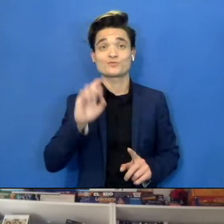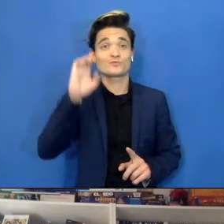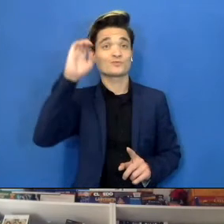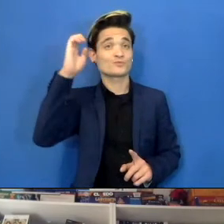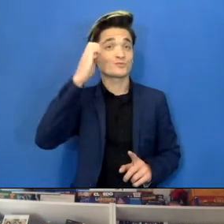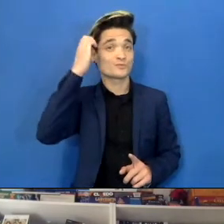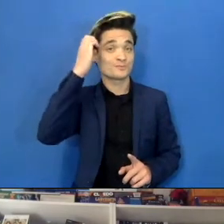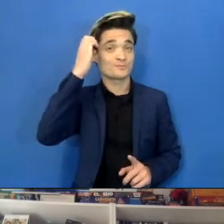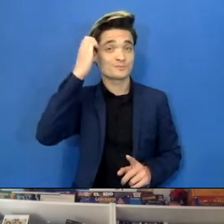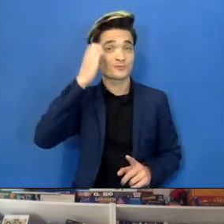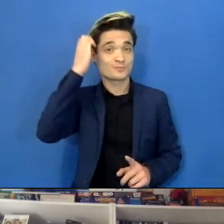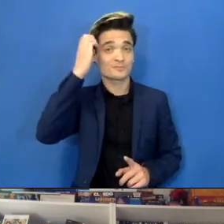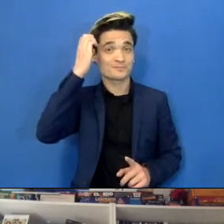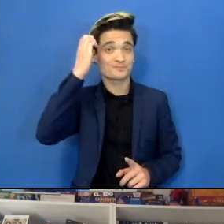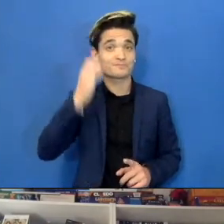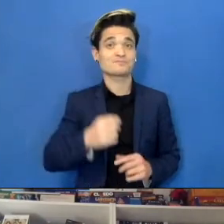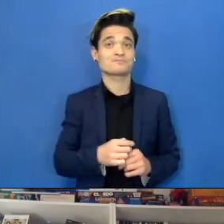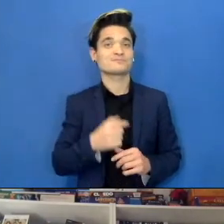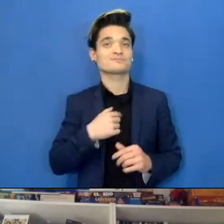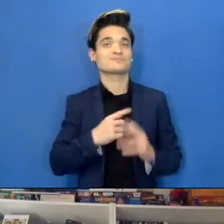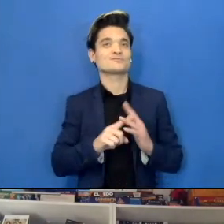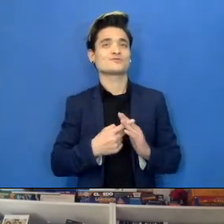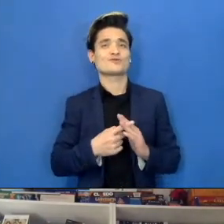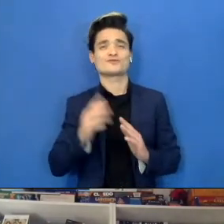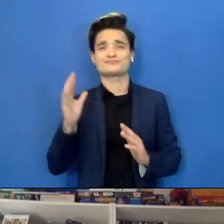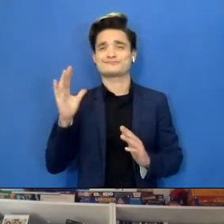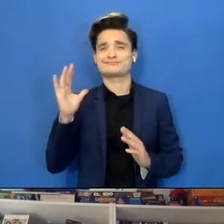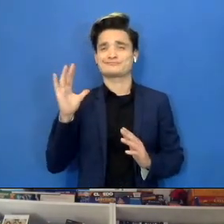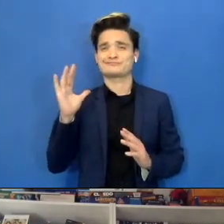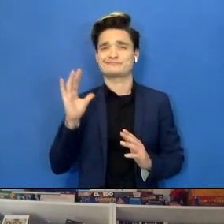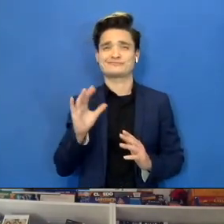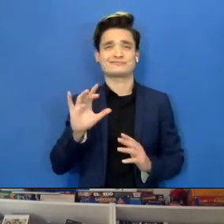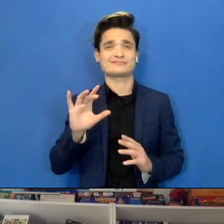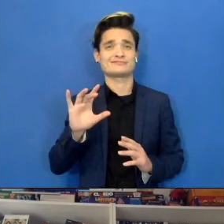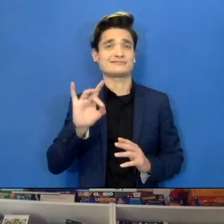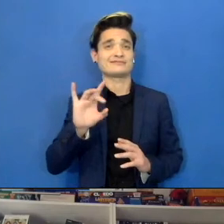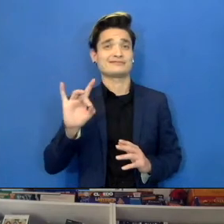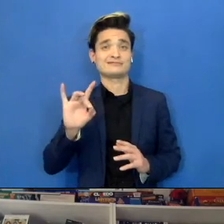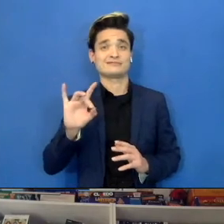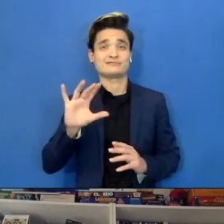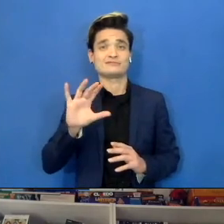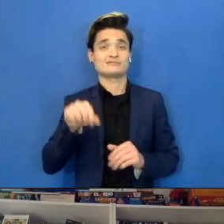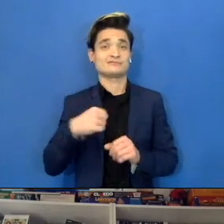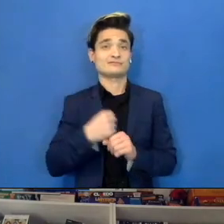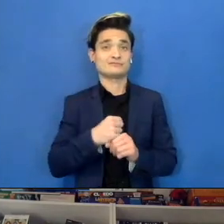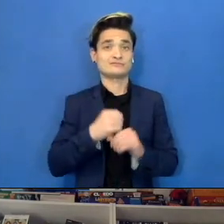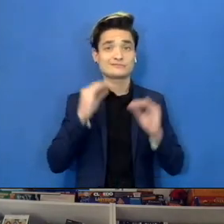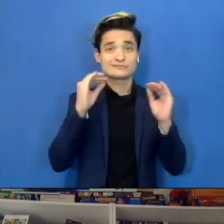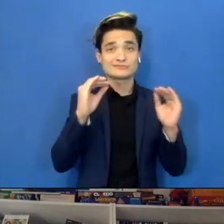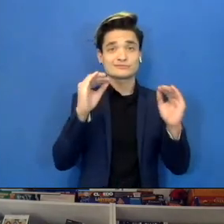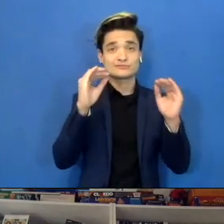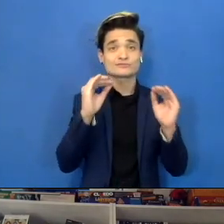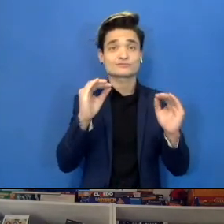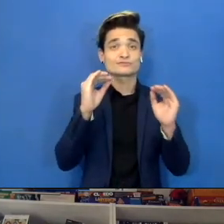I've started teaching in the past 3 years, but I used to teach drama before that. I come from a theatre background, scripted